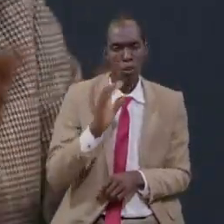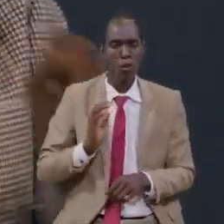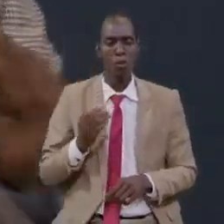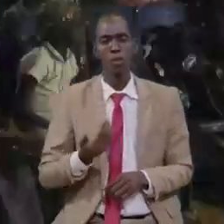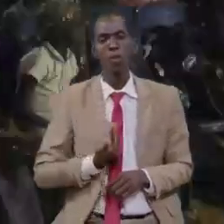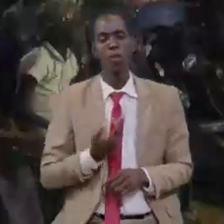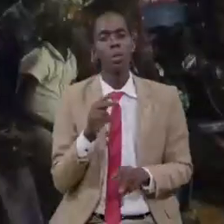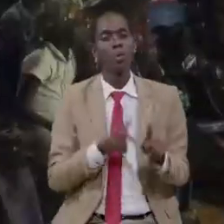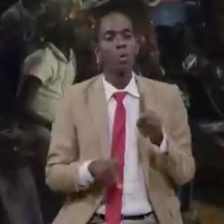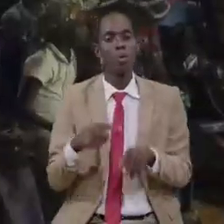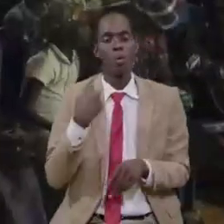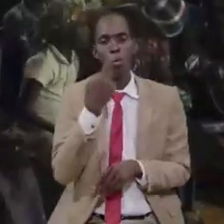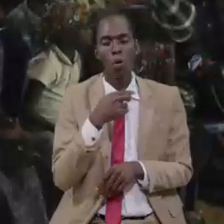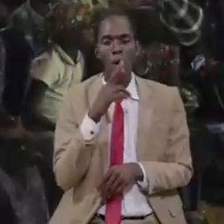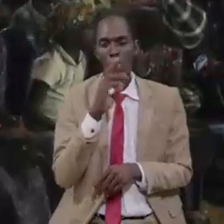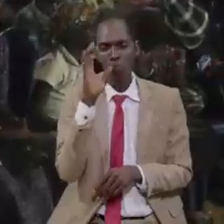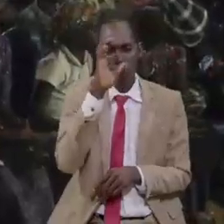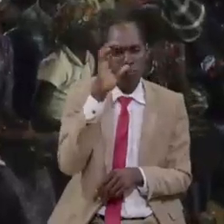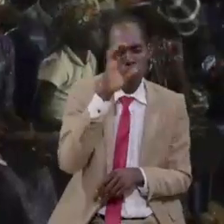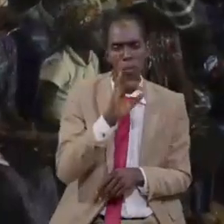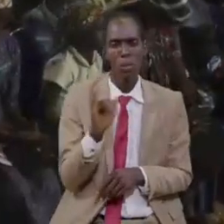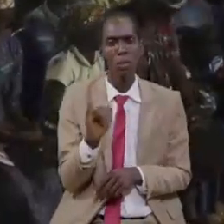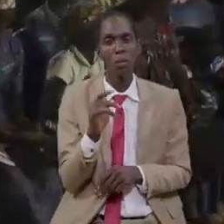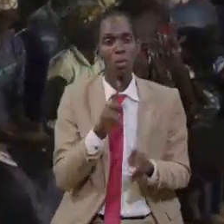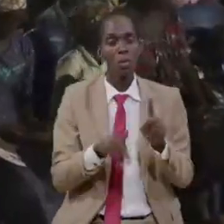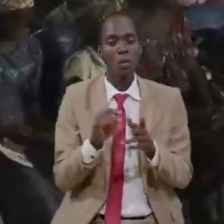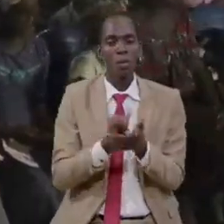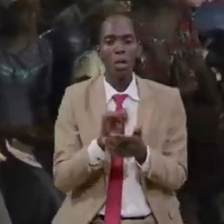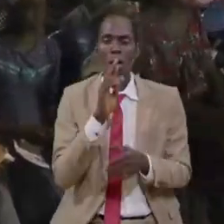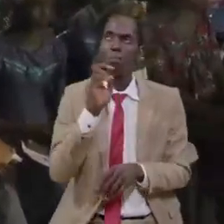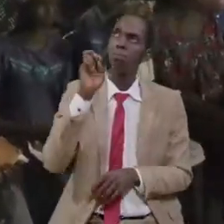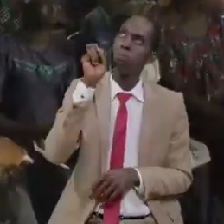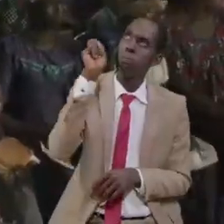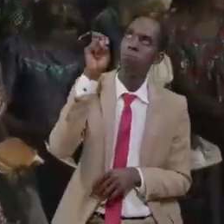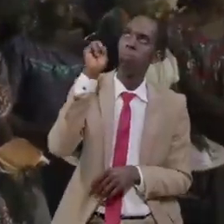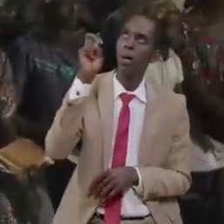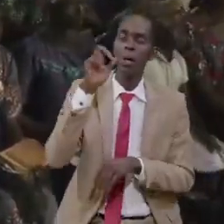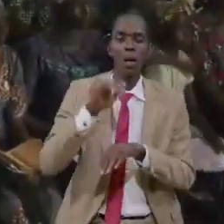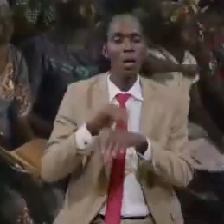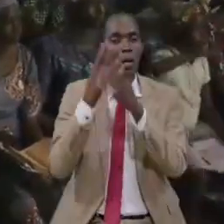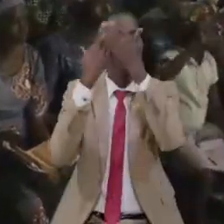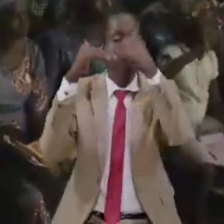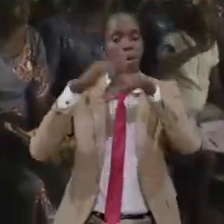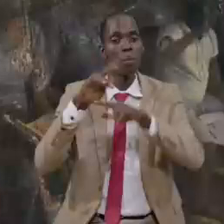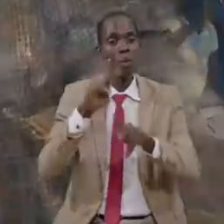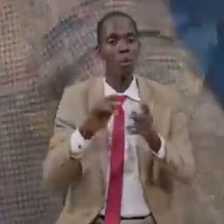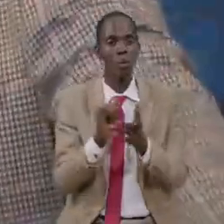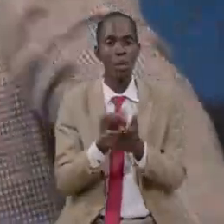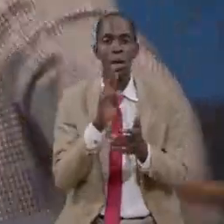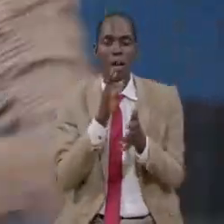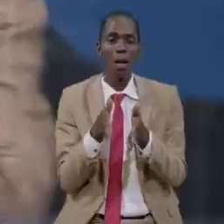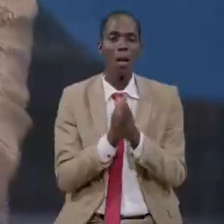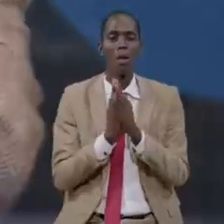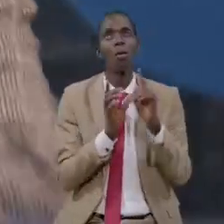the people who are knocking at His door, the people who are asking, Lord, I need